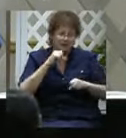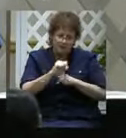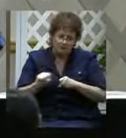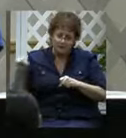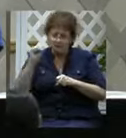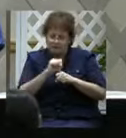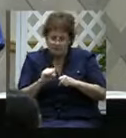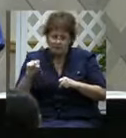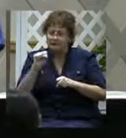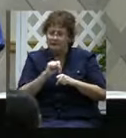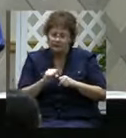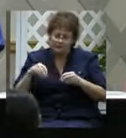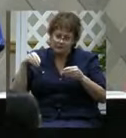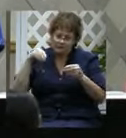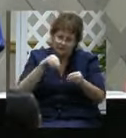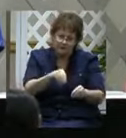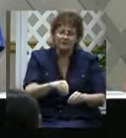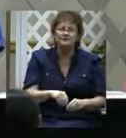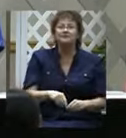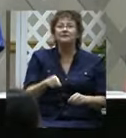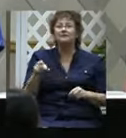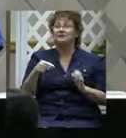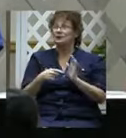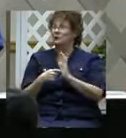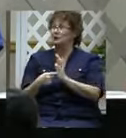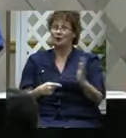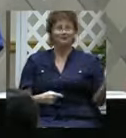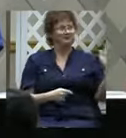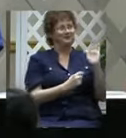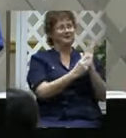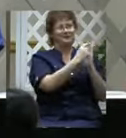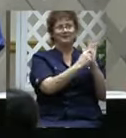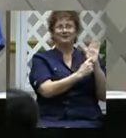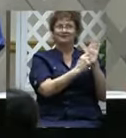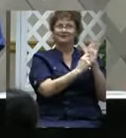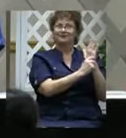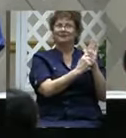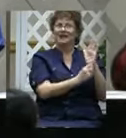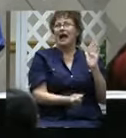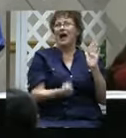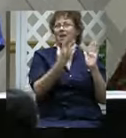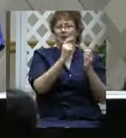easy to find, and you can always go back and look things up by the number.